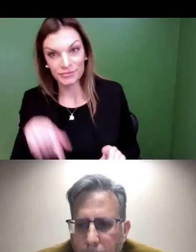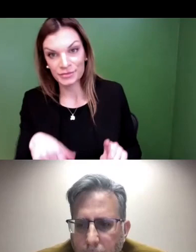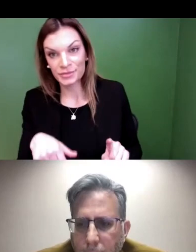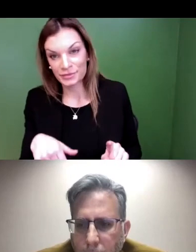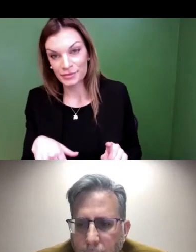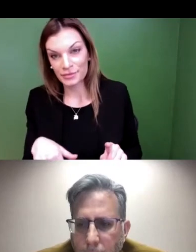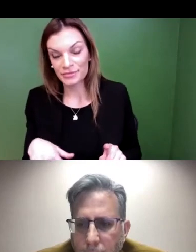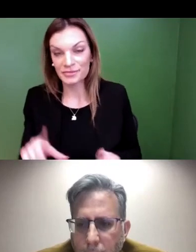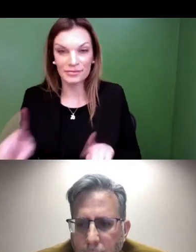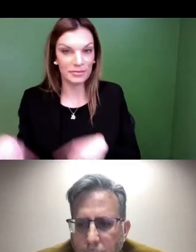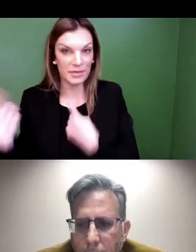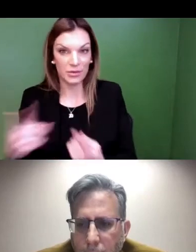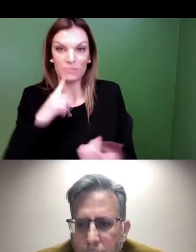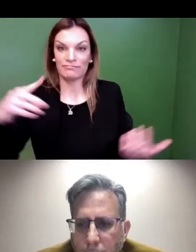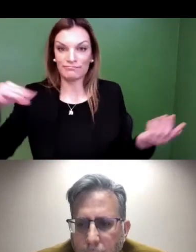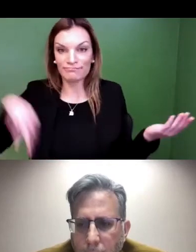a great